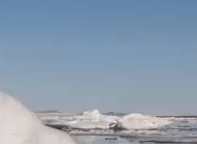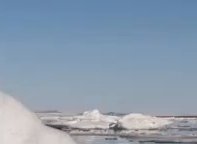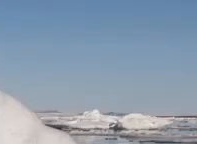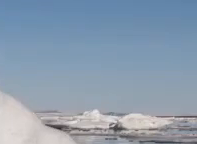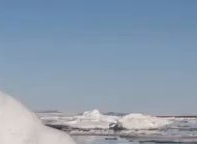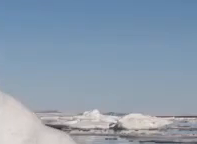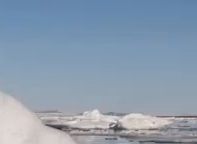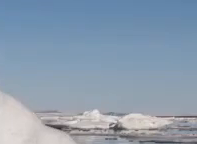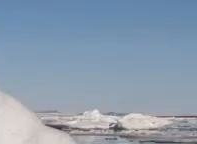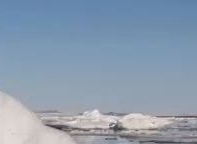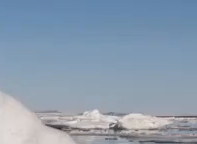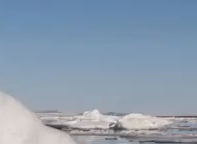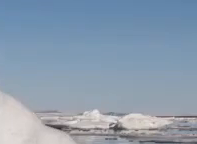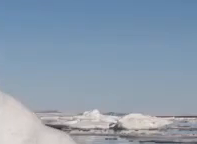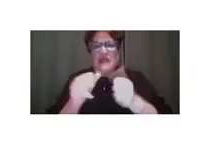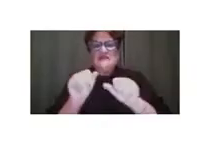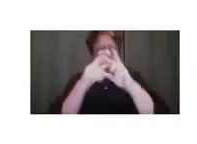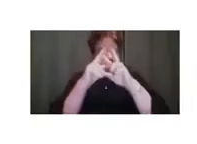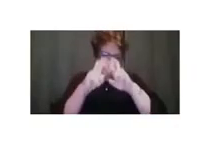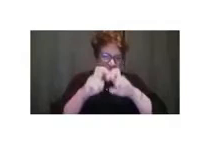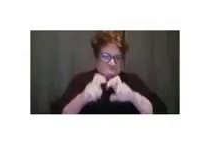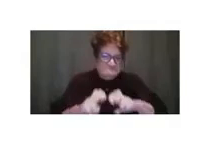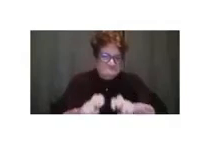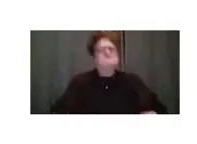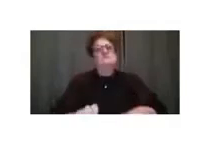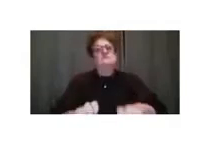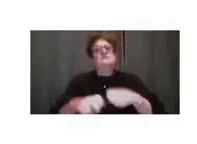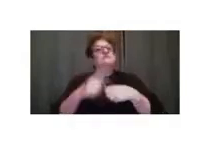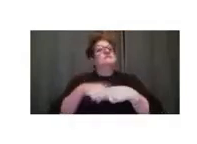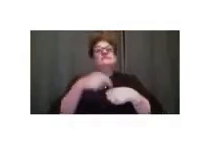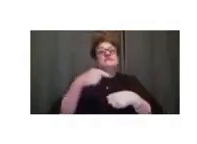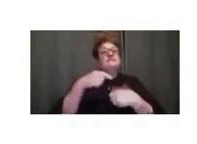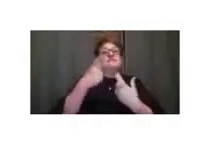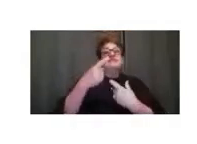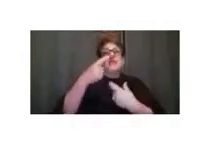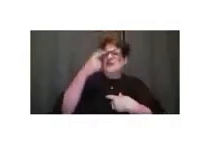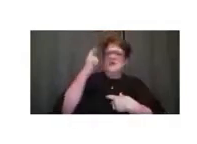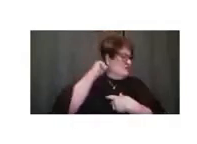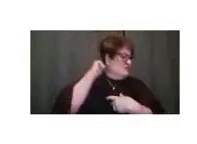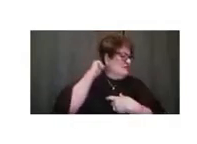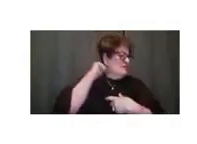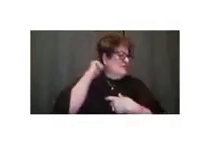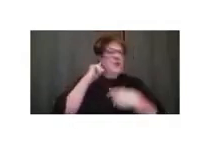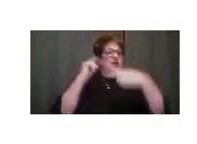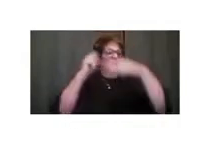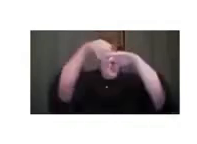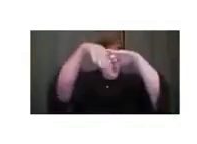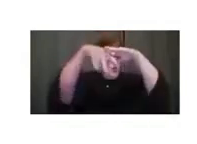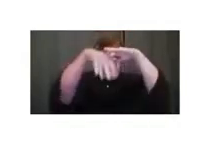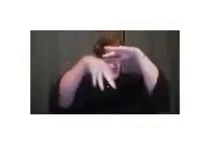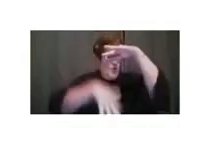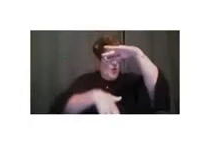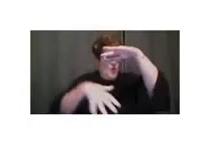this size, and most of it is below the surface. The unconscious mind is much like this, with all that sorting happening